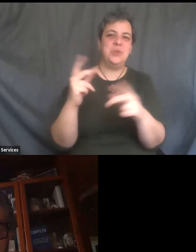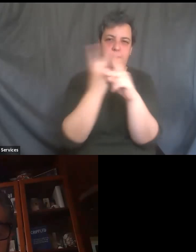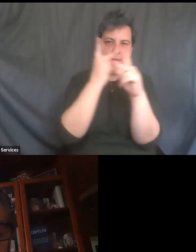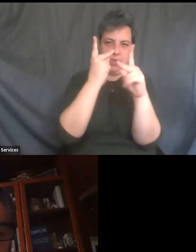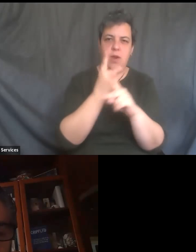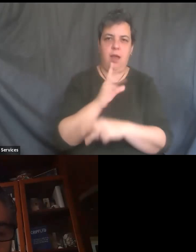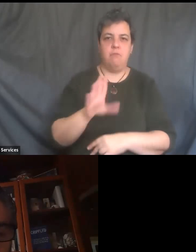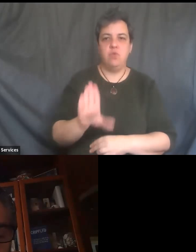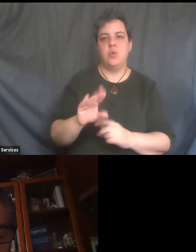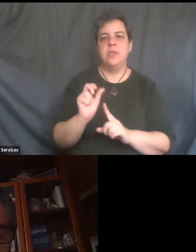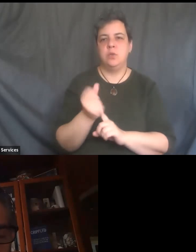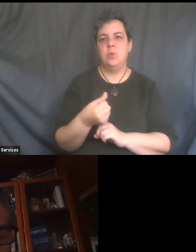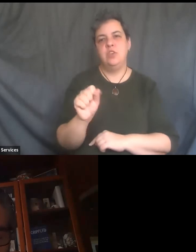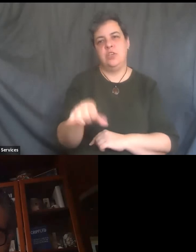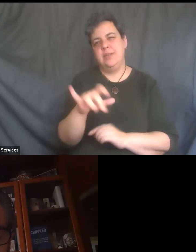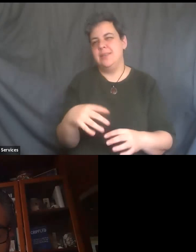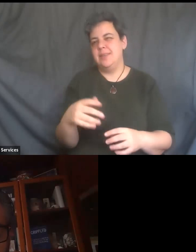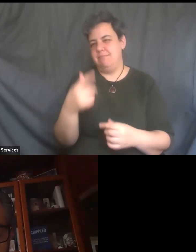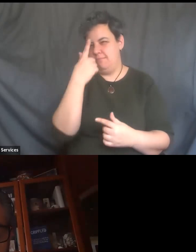I'm just no.